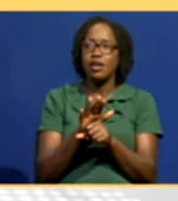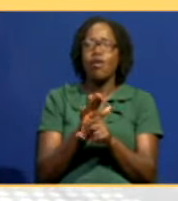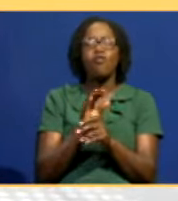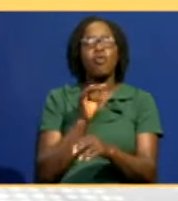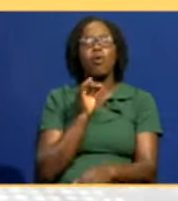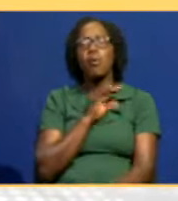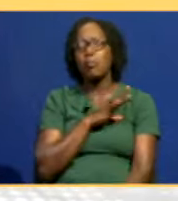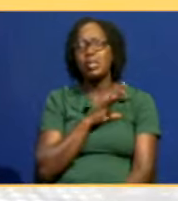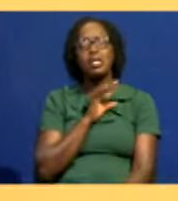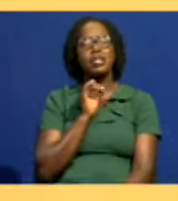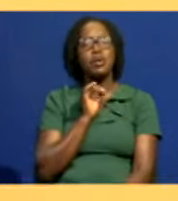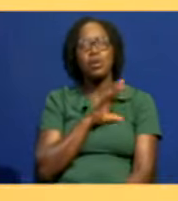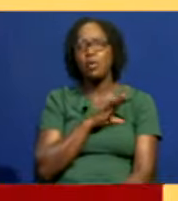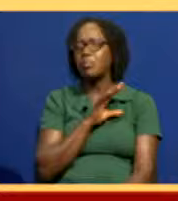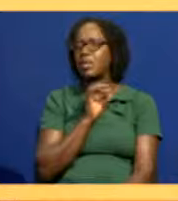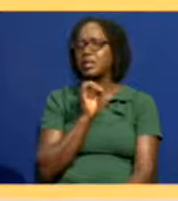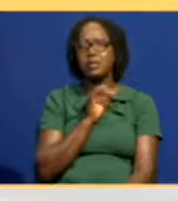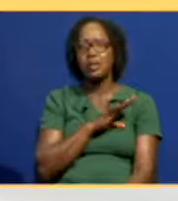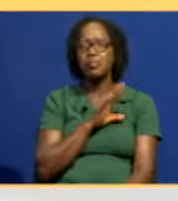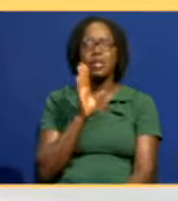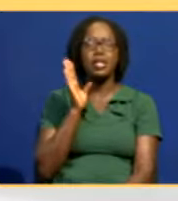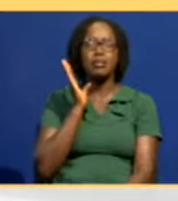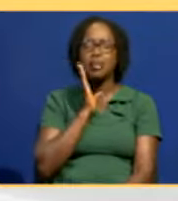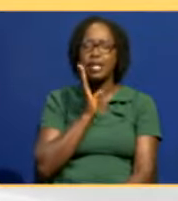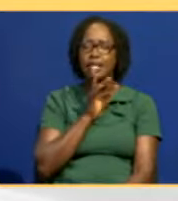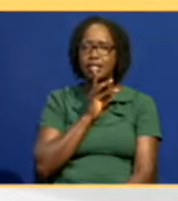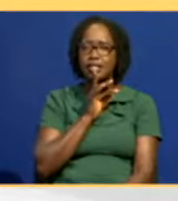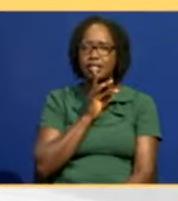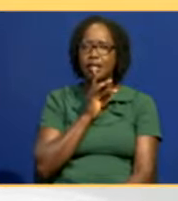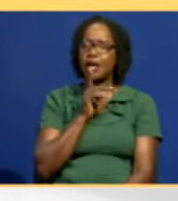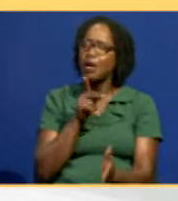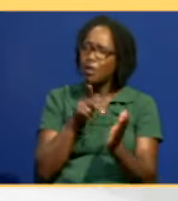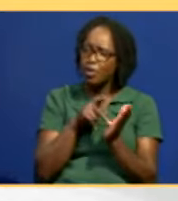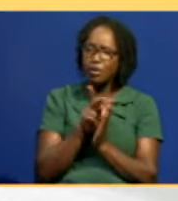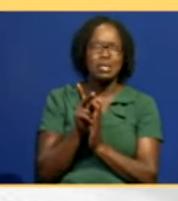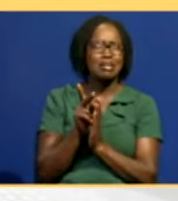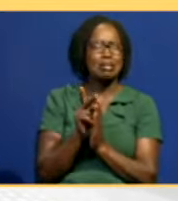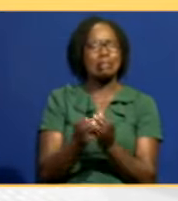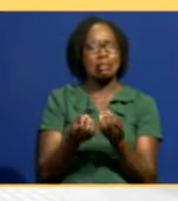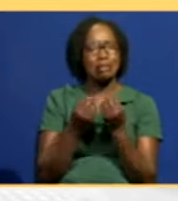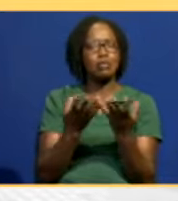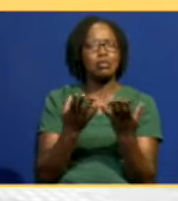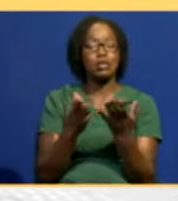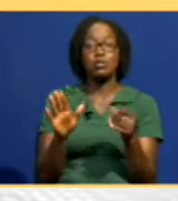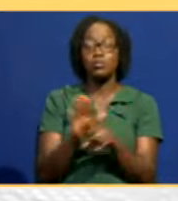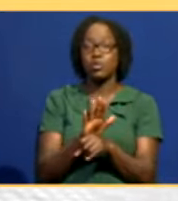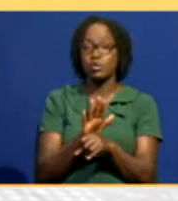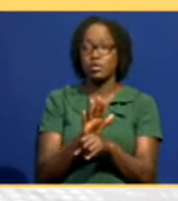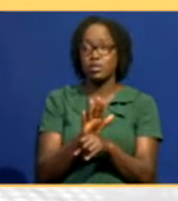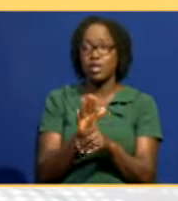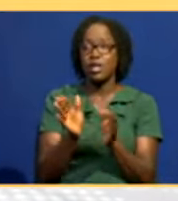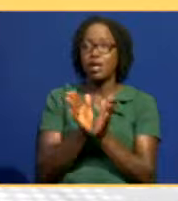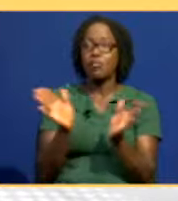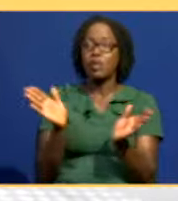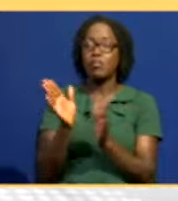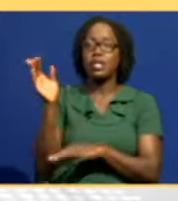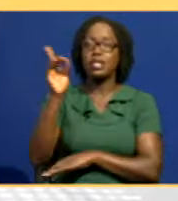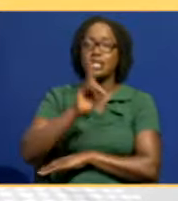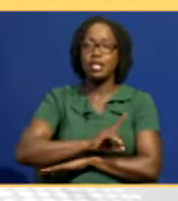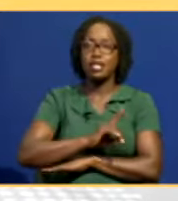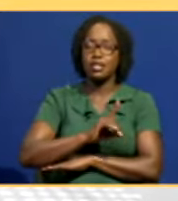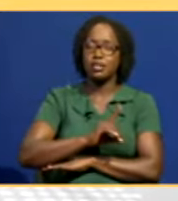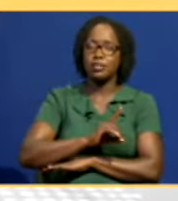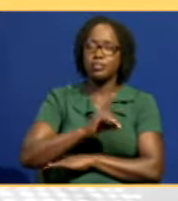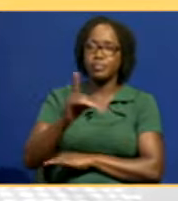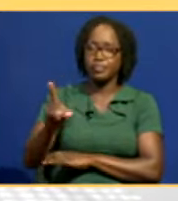complaints from parents, particularly when it comes to the cost. We say in most of the public day schools, the government